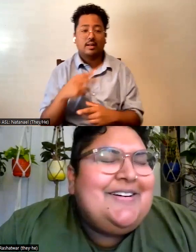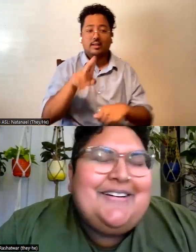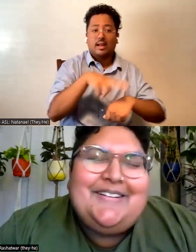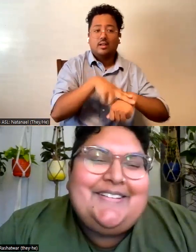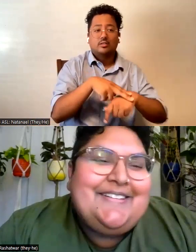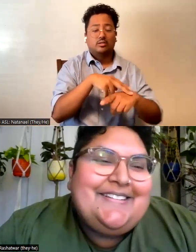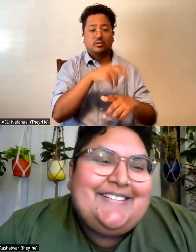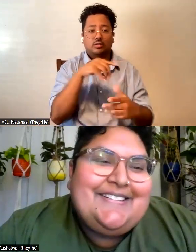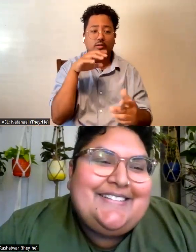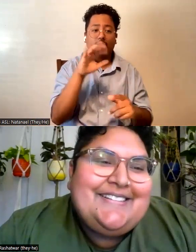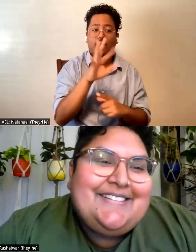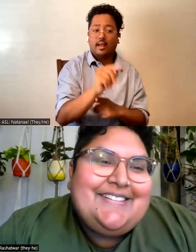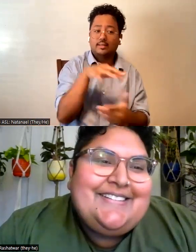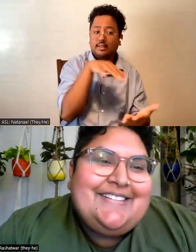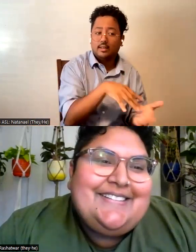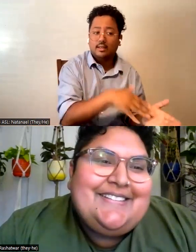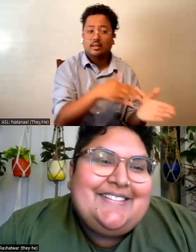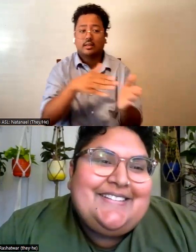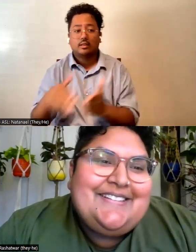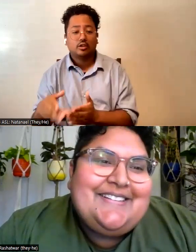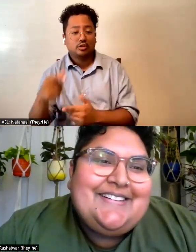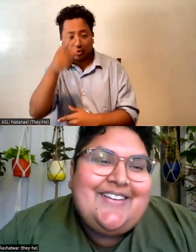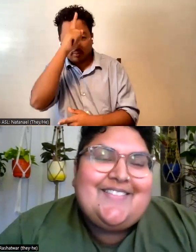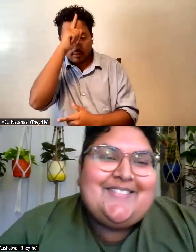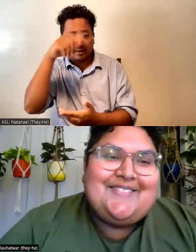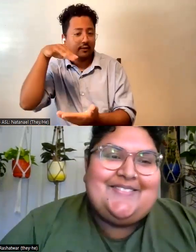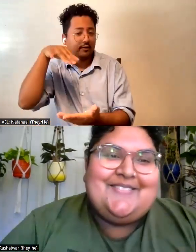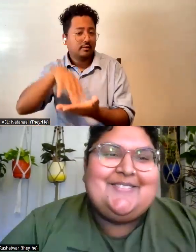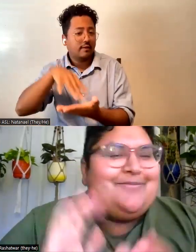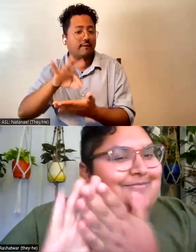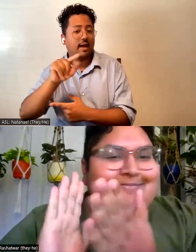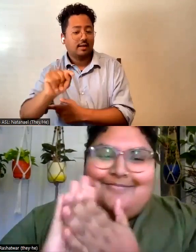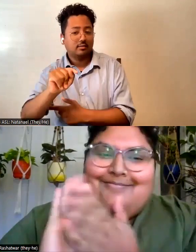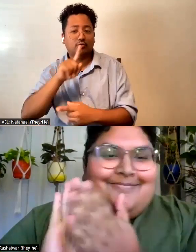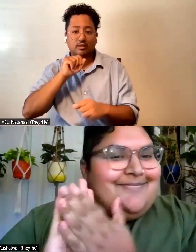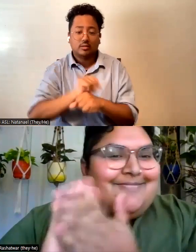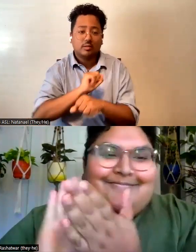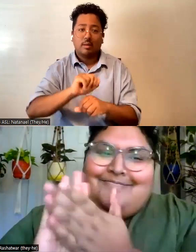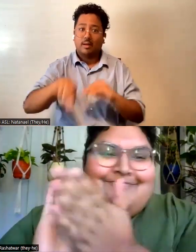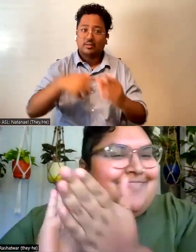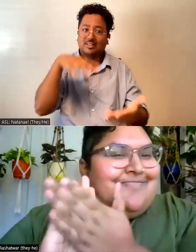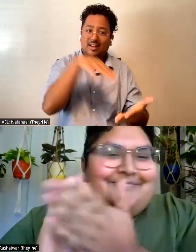German anthology Fat Studies, Doing, Becoming, and Being Fat. Thank you for joining